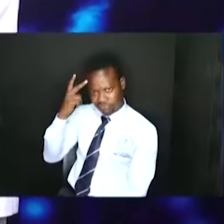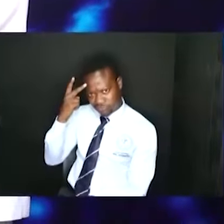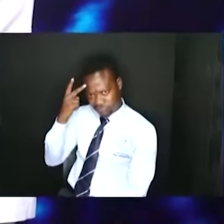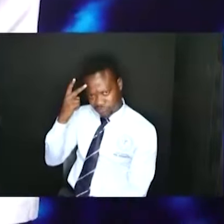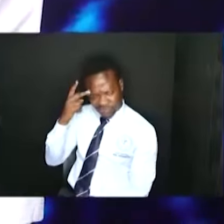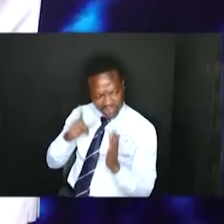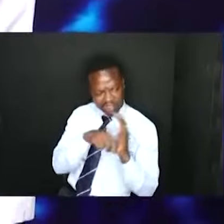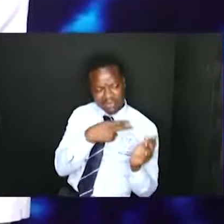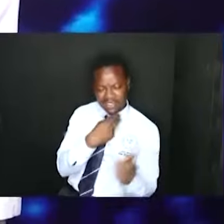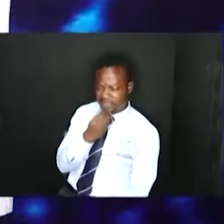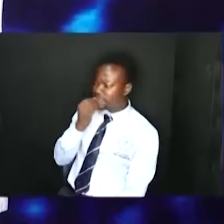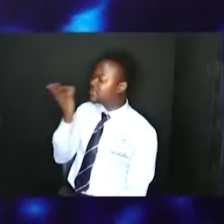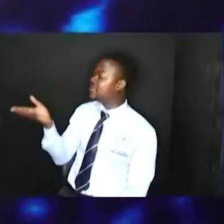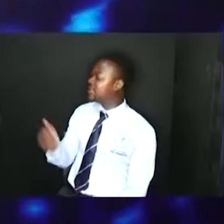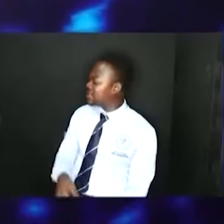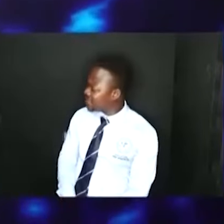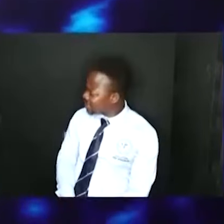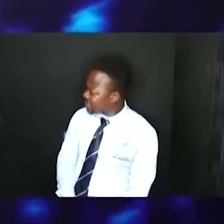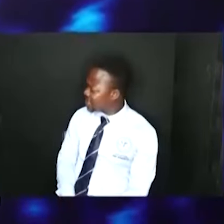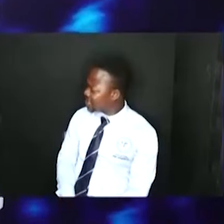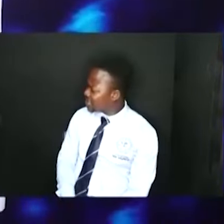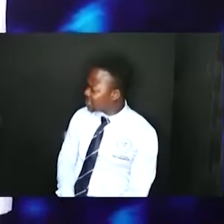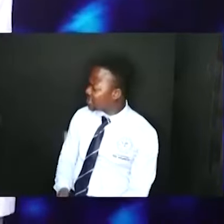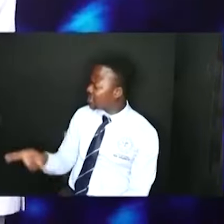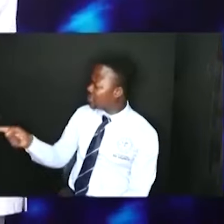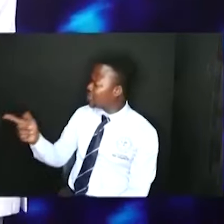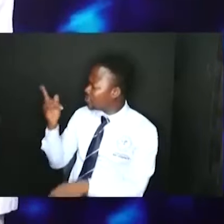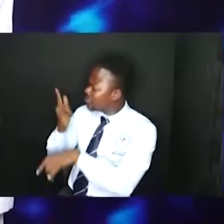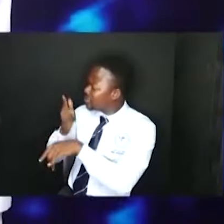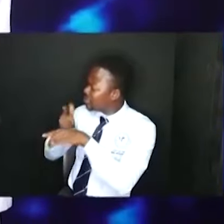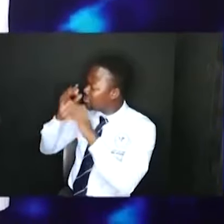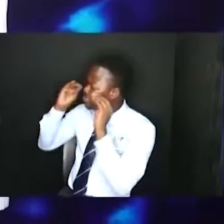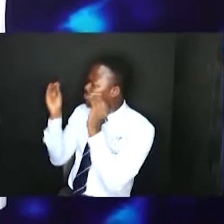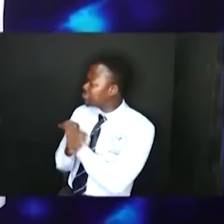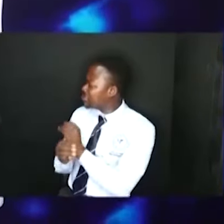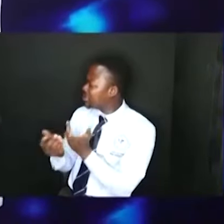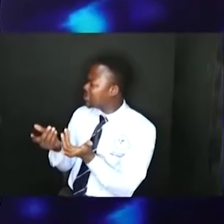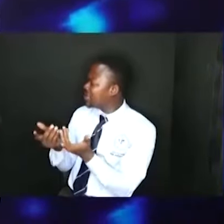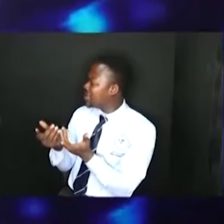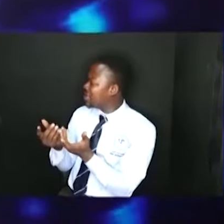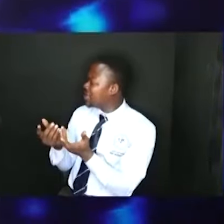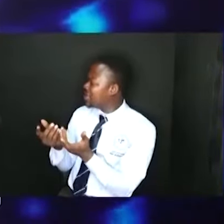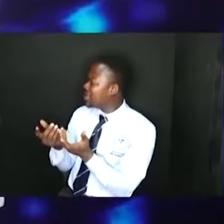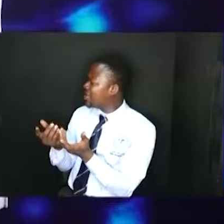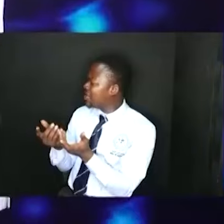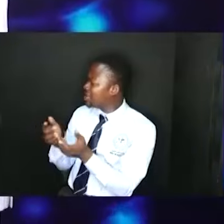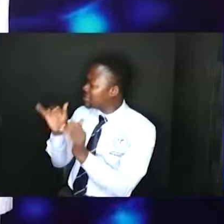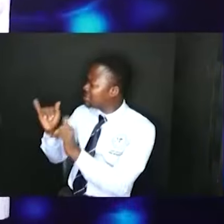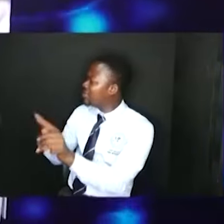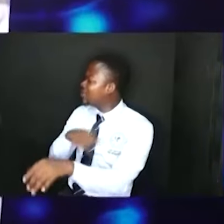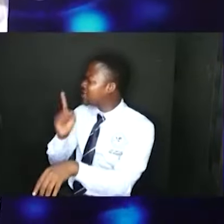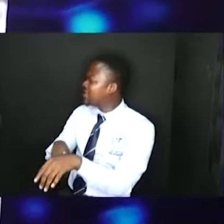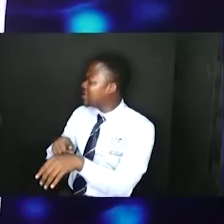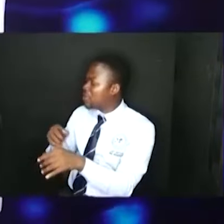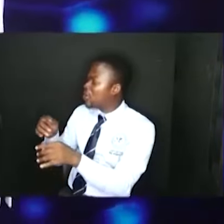to her, how long are you going to stay drunk? Put away your wine.